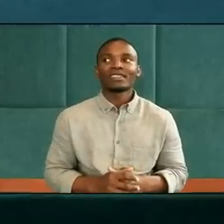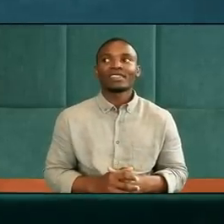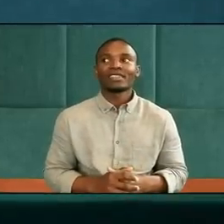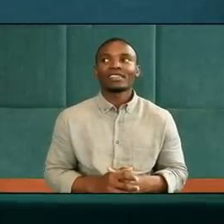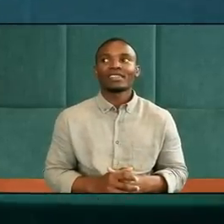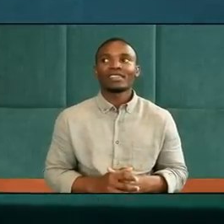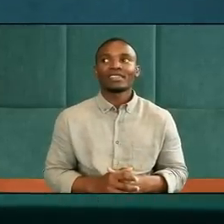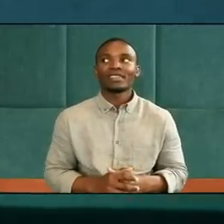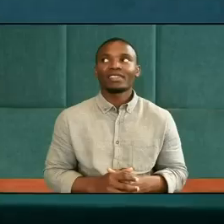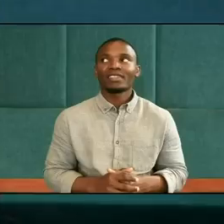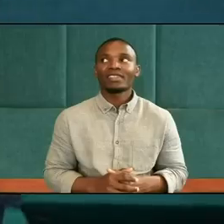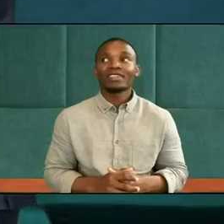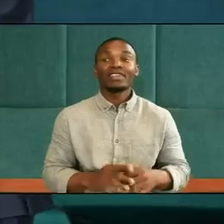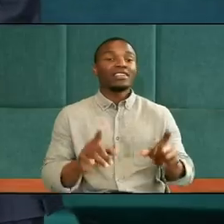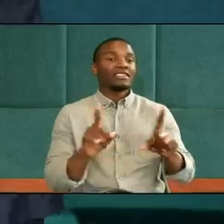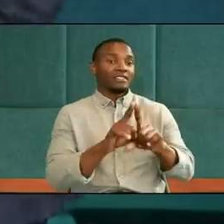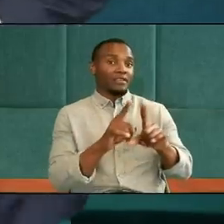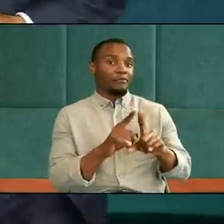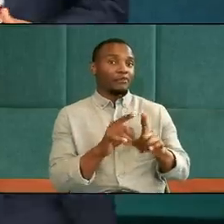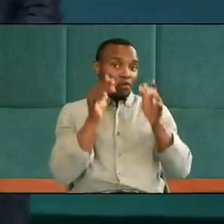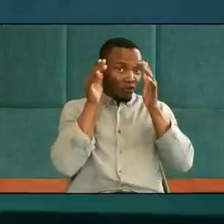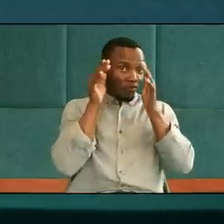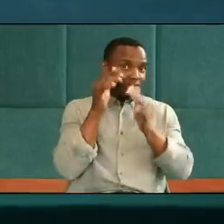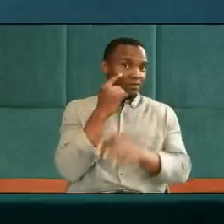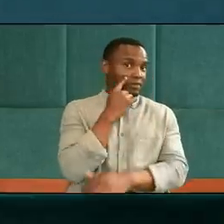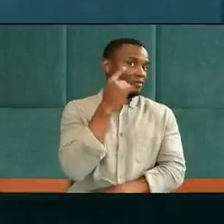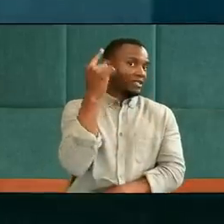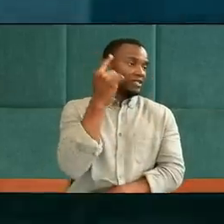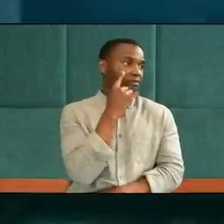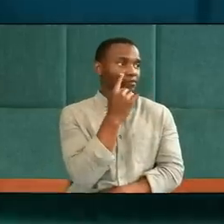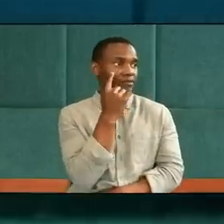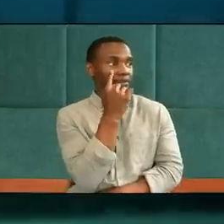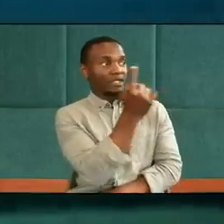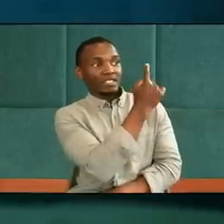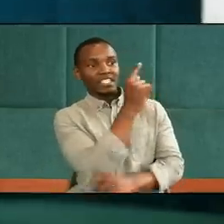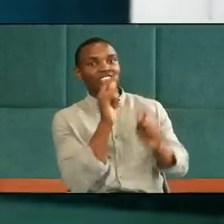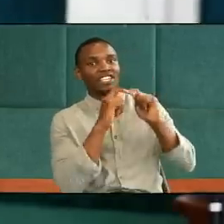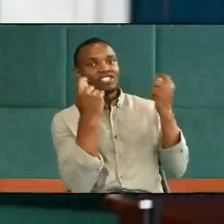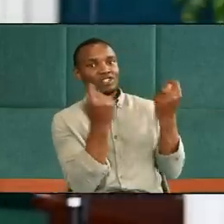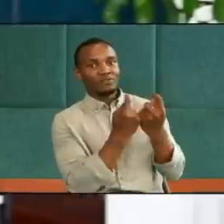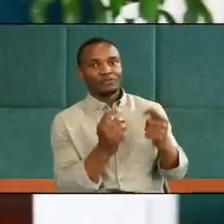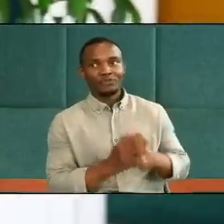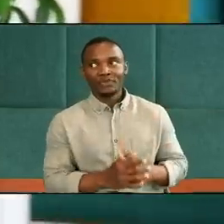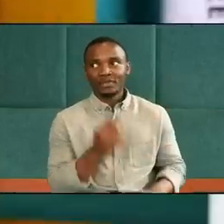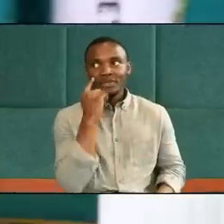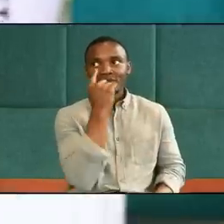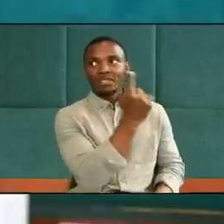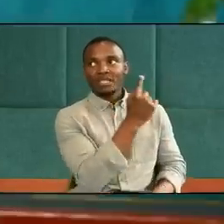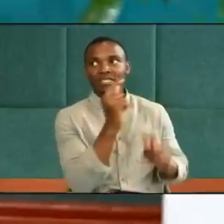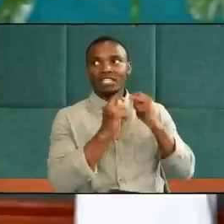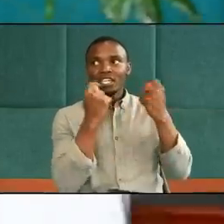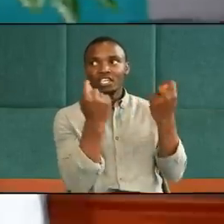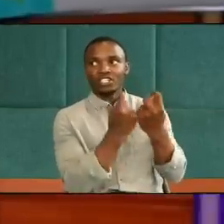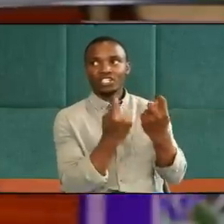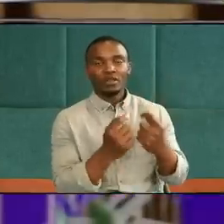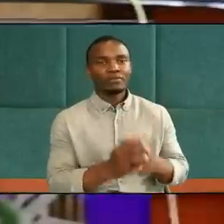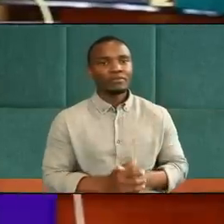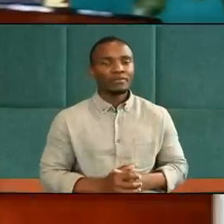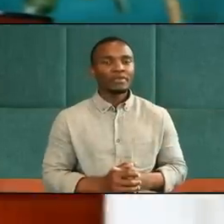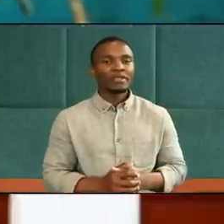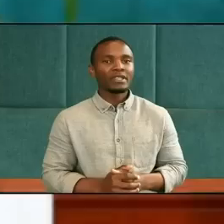Let's look at the team that Jesus chose with him. So he's starting a whole stuff